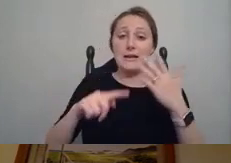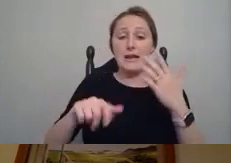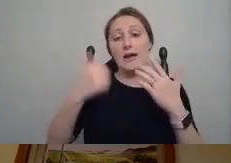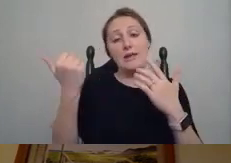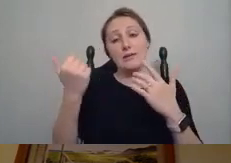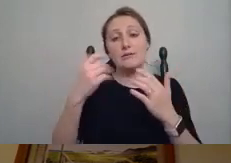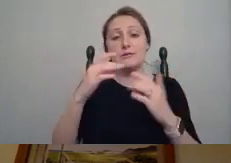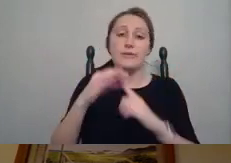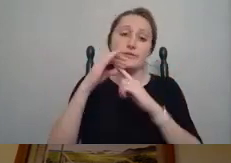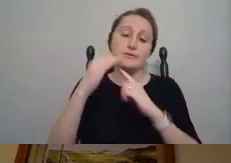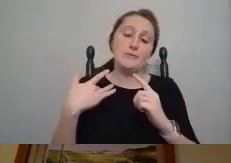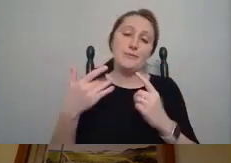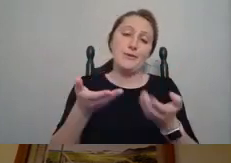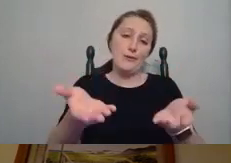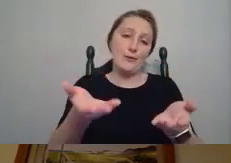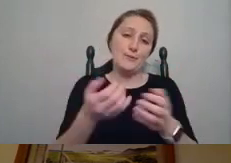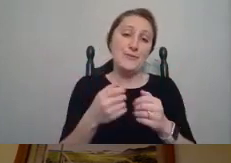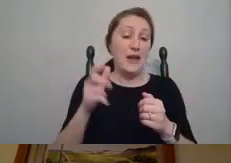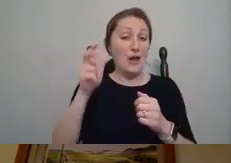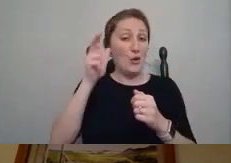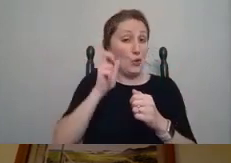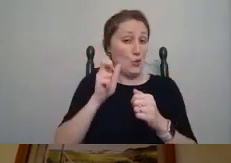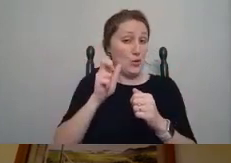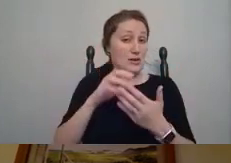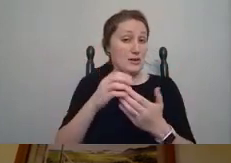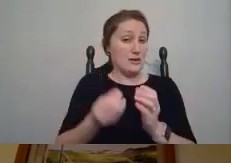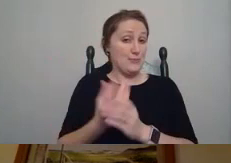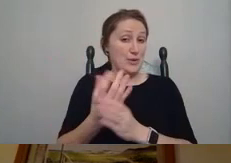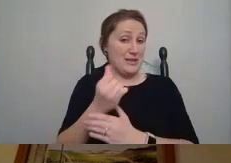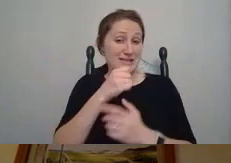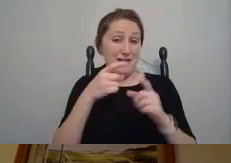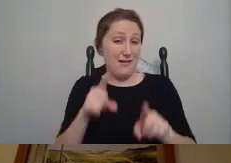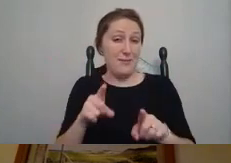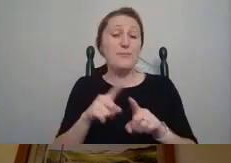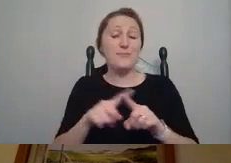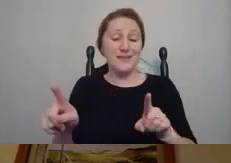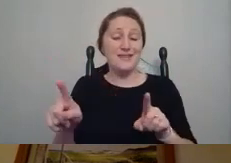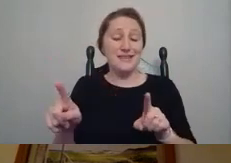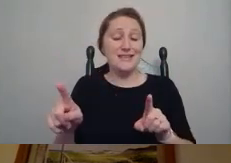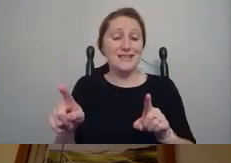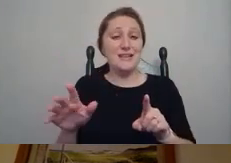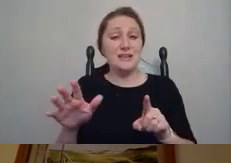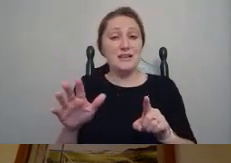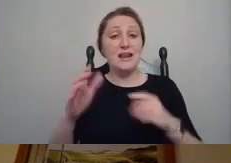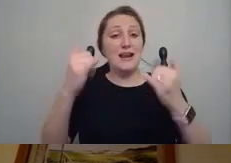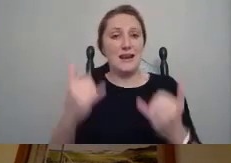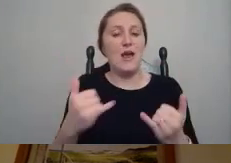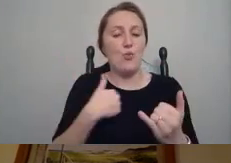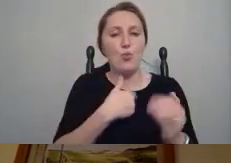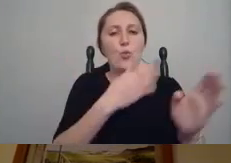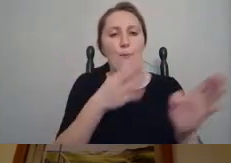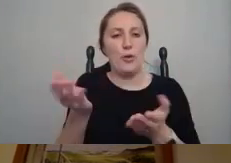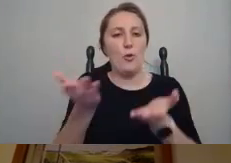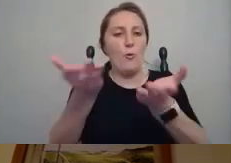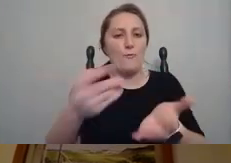that wasn't necessarily part of the deal in the spring, but that's our plan as of now for